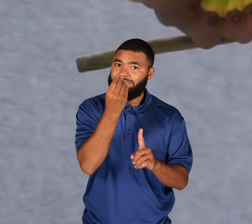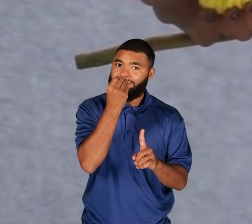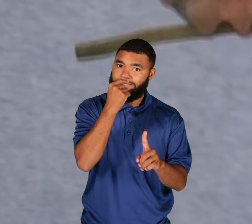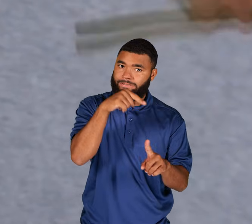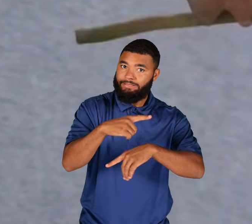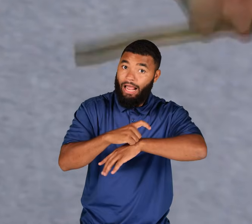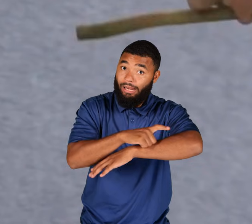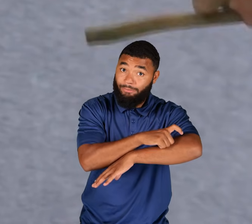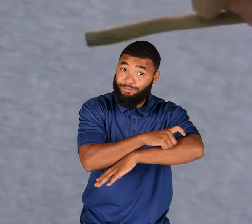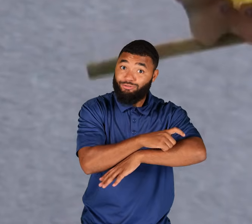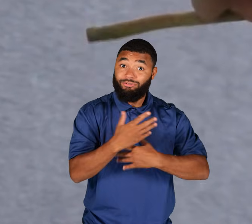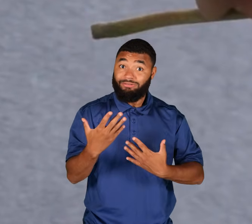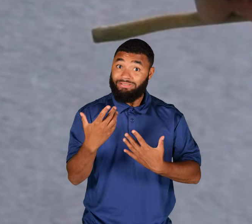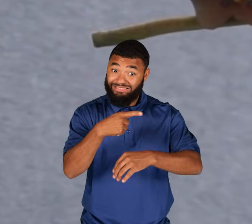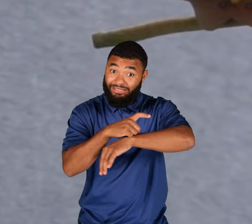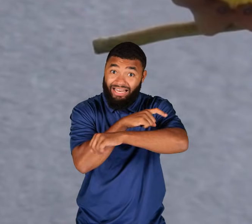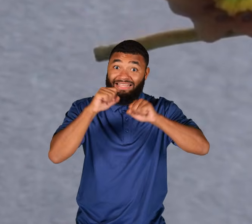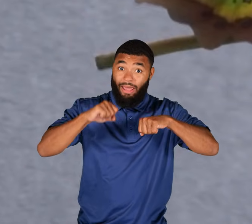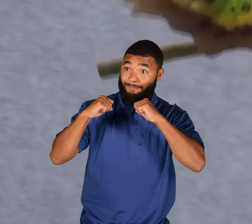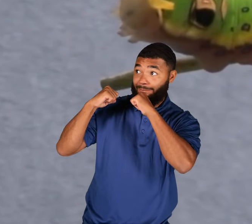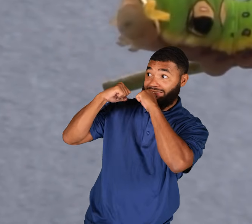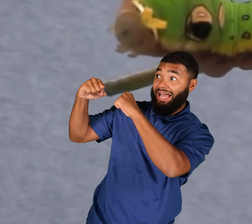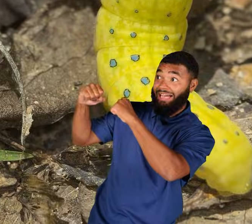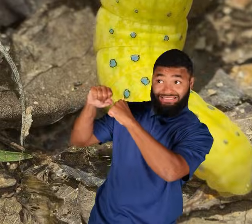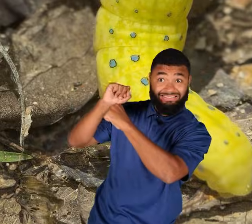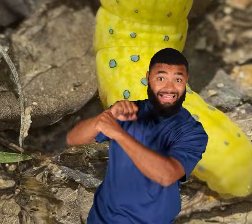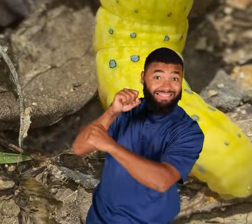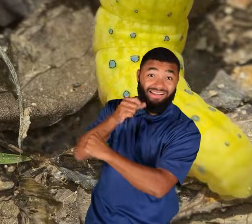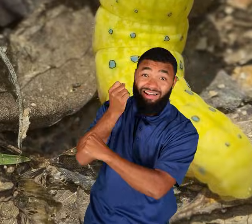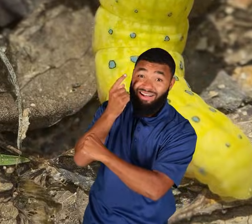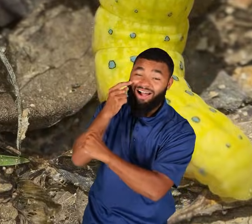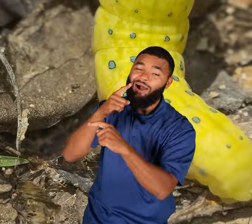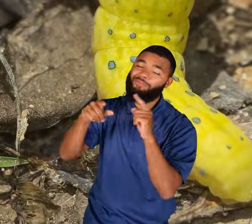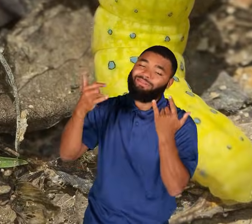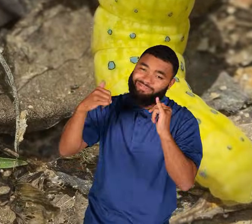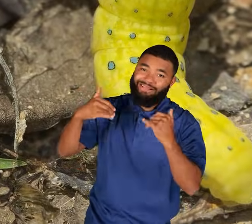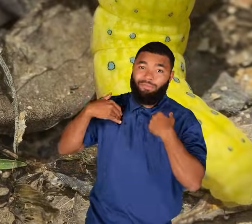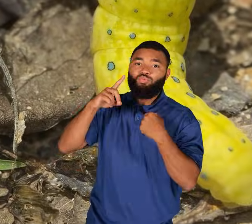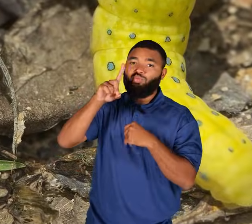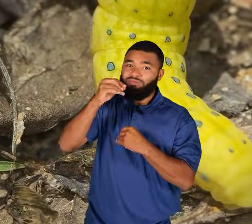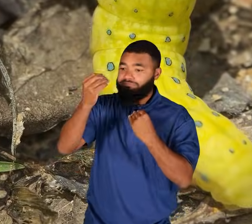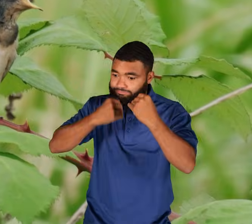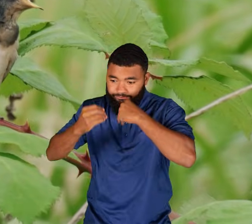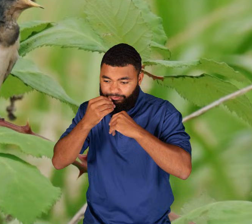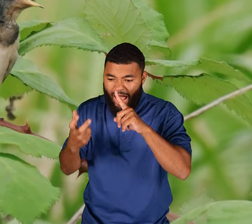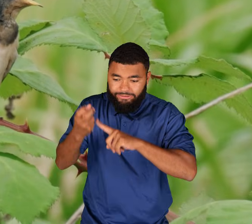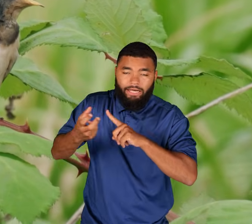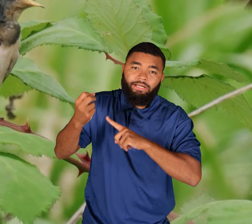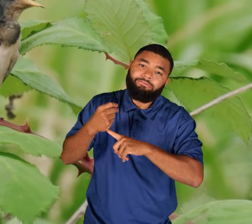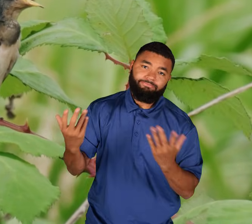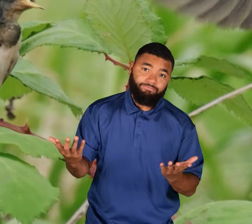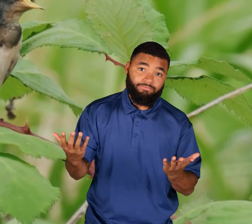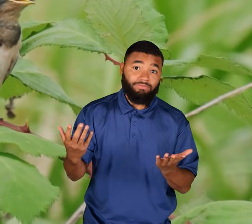Although the caterpillar has innovative ways to protect itself, it still helps feed other animals. Some